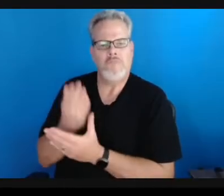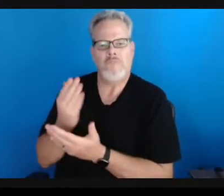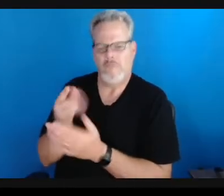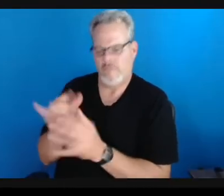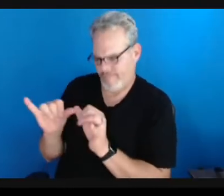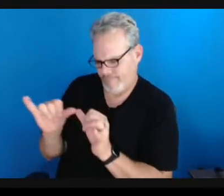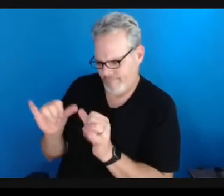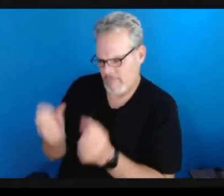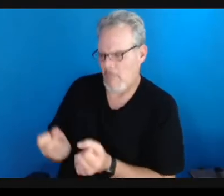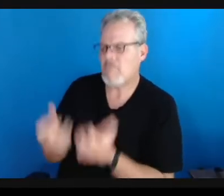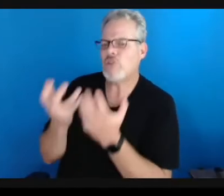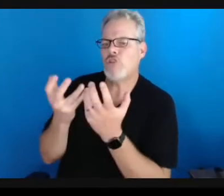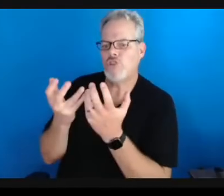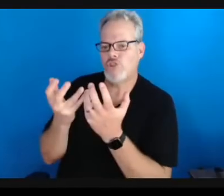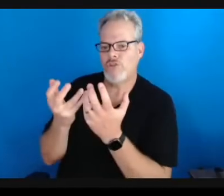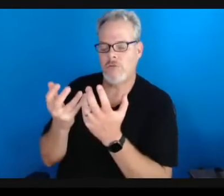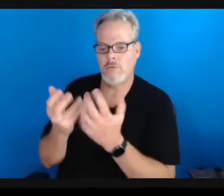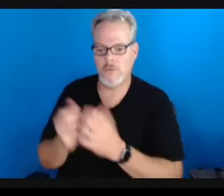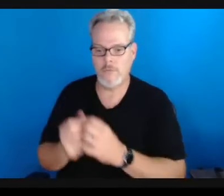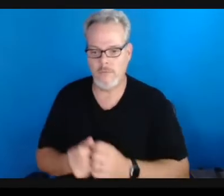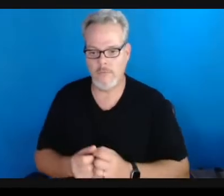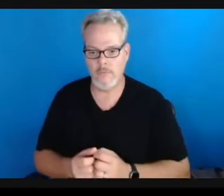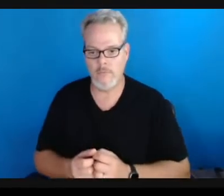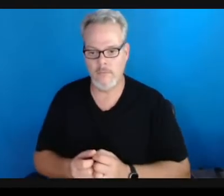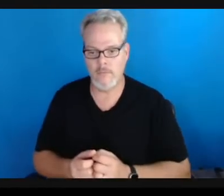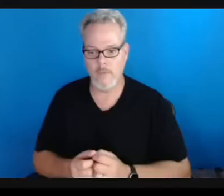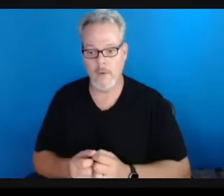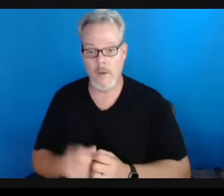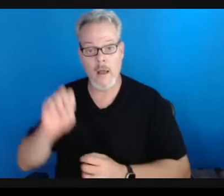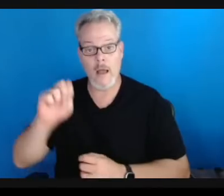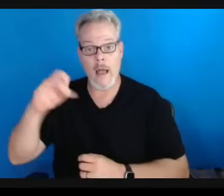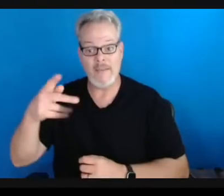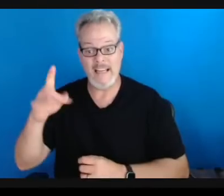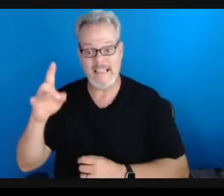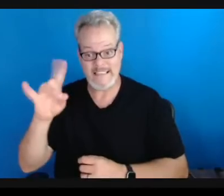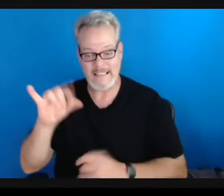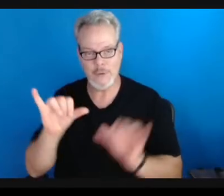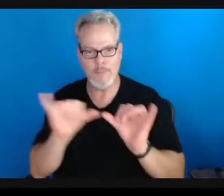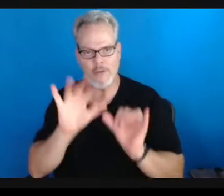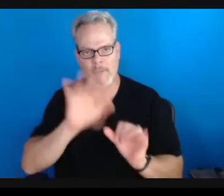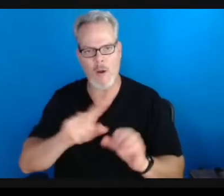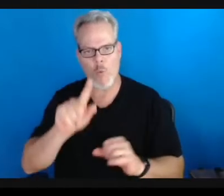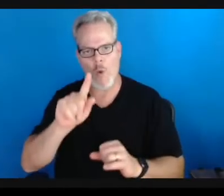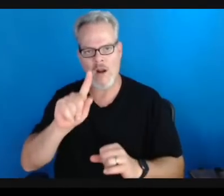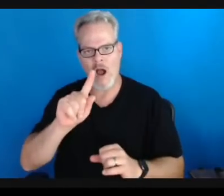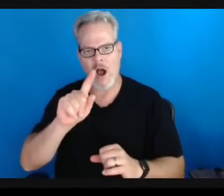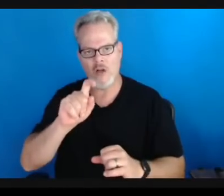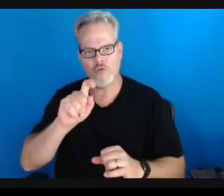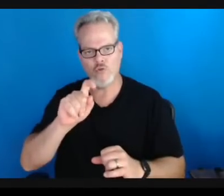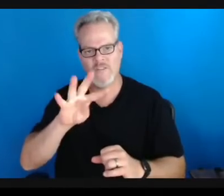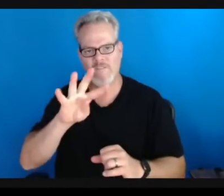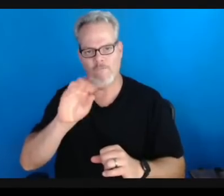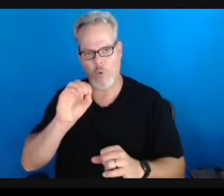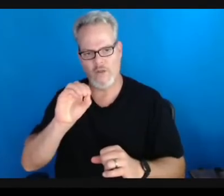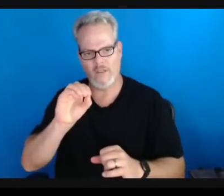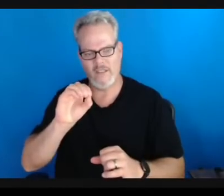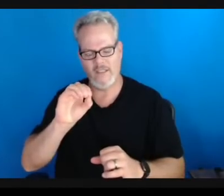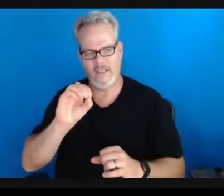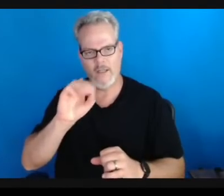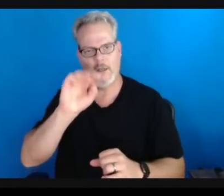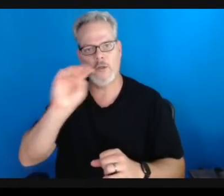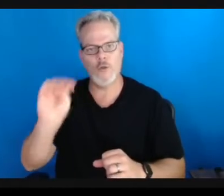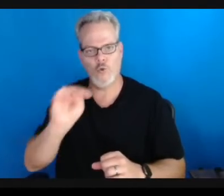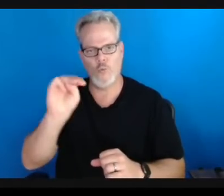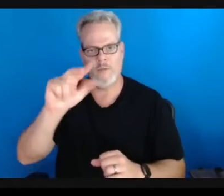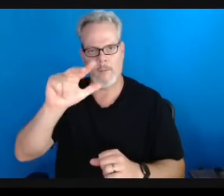around 140 cubic meters per second, right? And then that is then averaged with the 0 over the